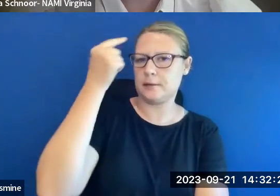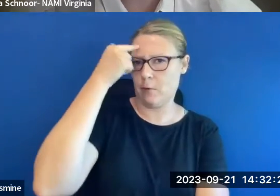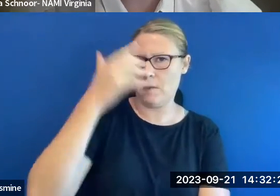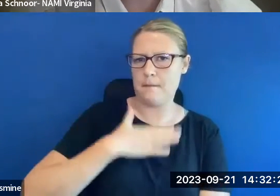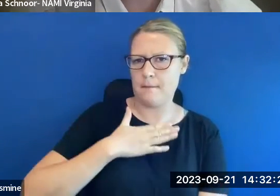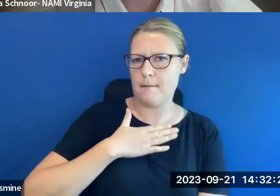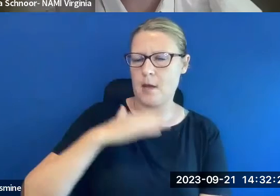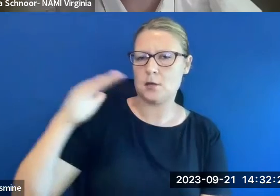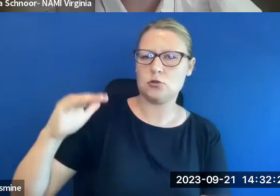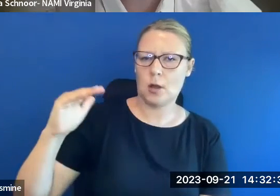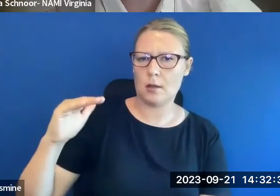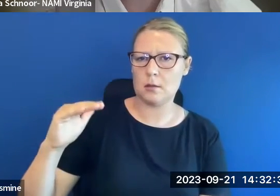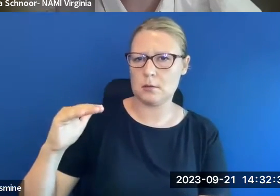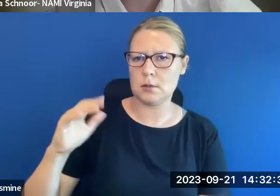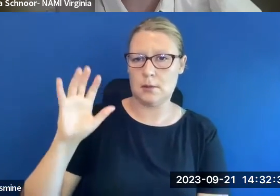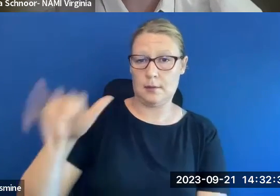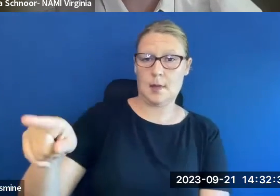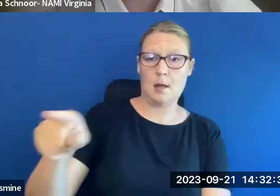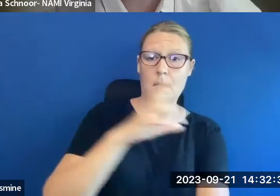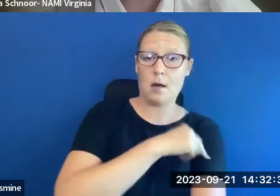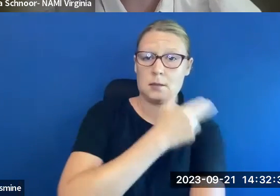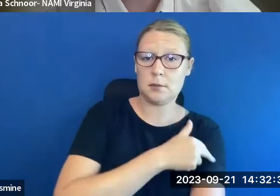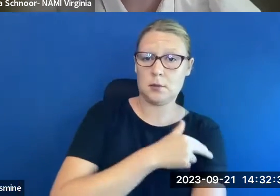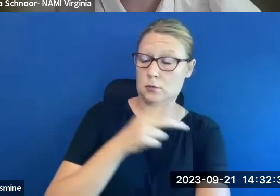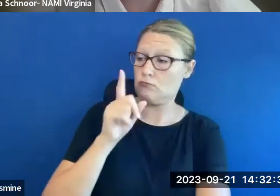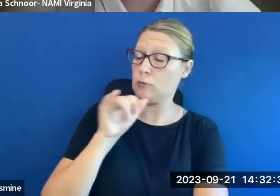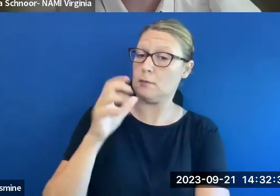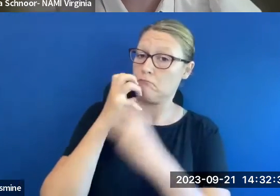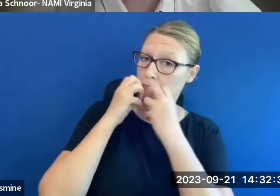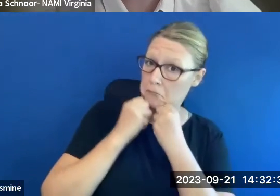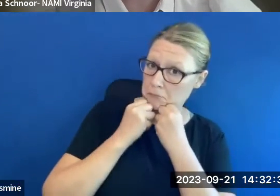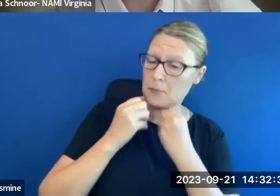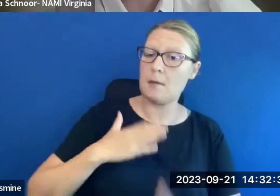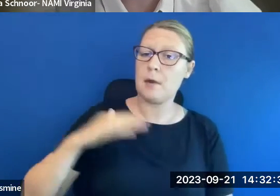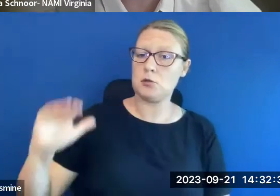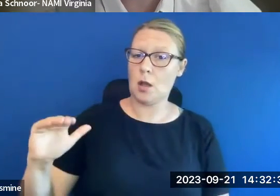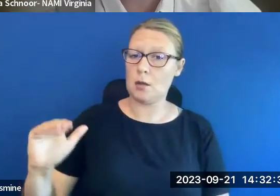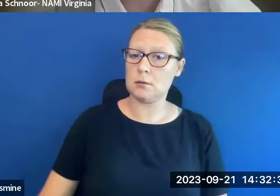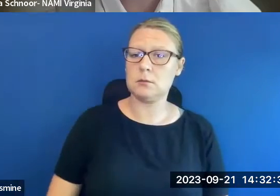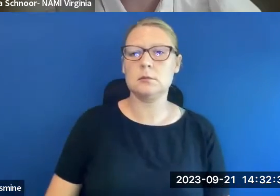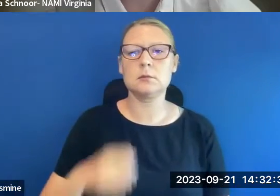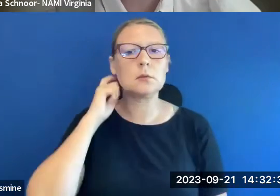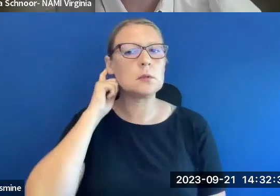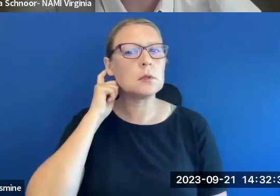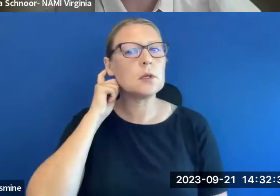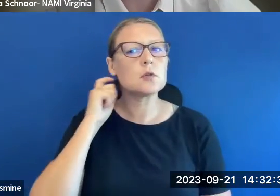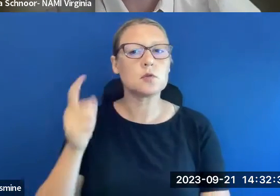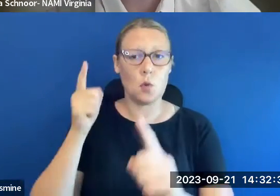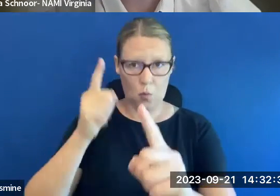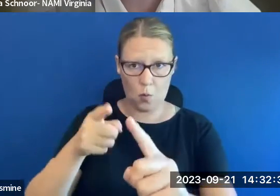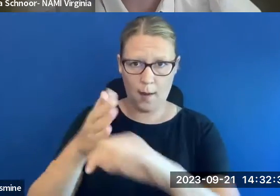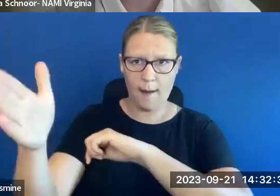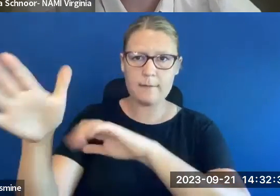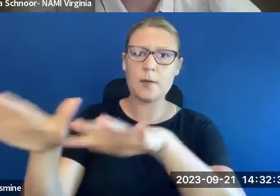child, has their best interests, because the goal is for them to leave there